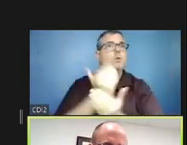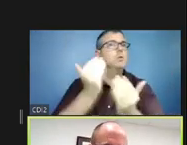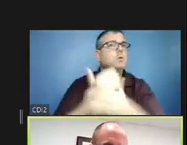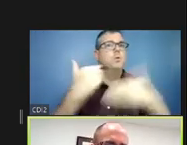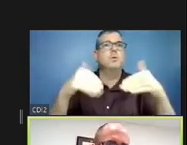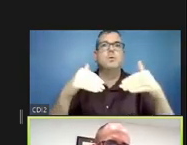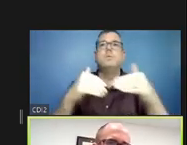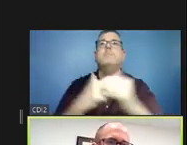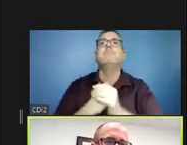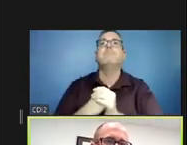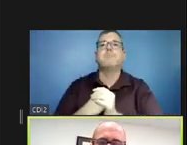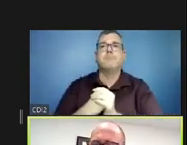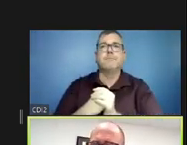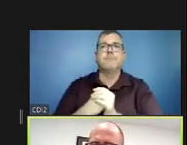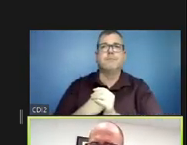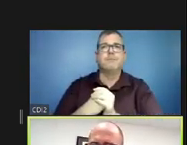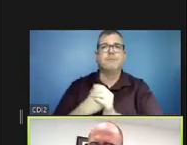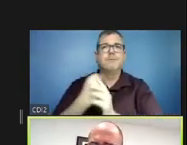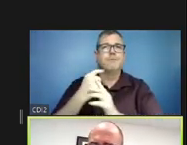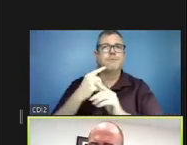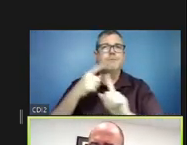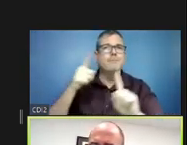which is Latin for crown,